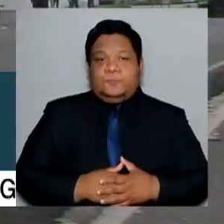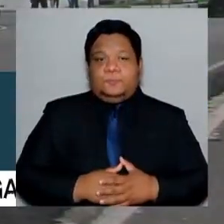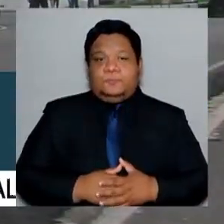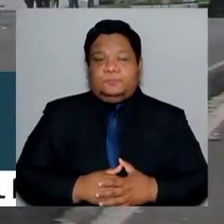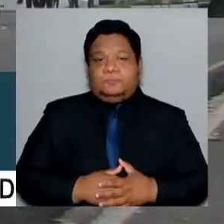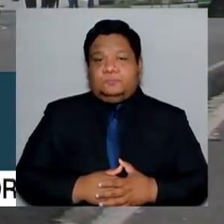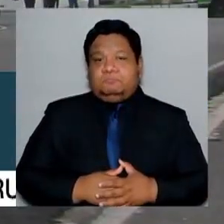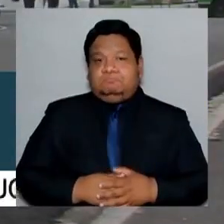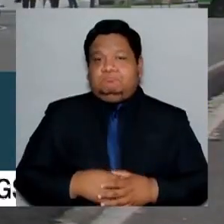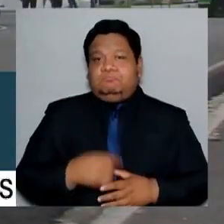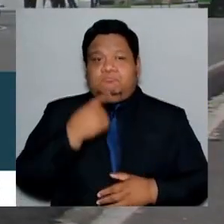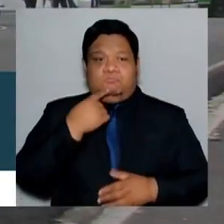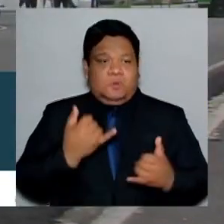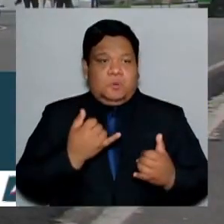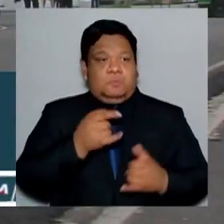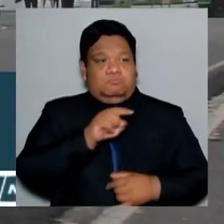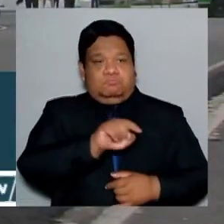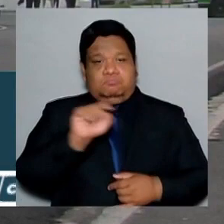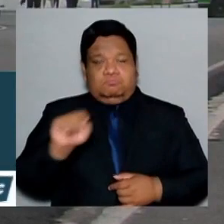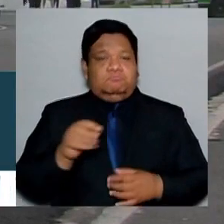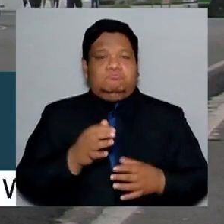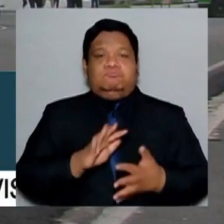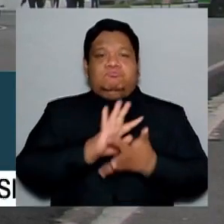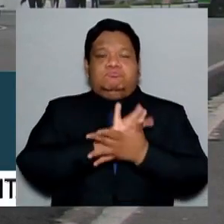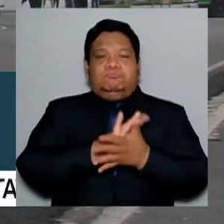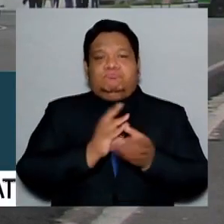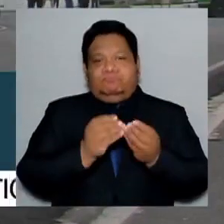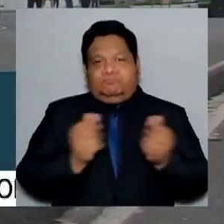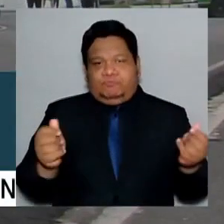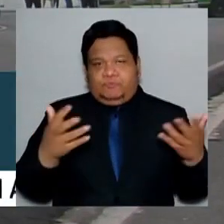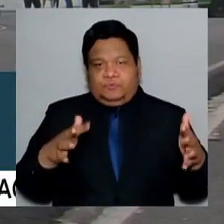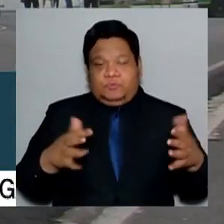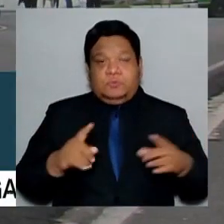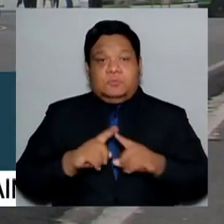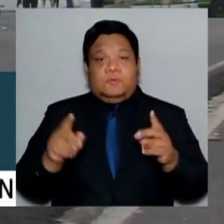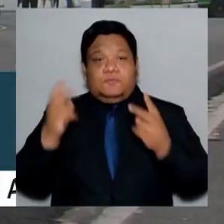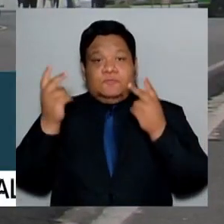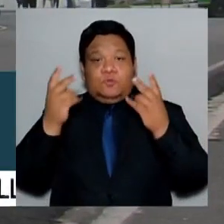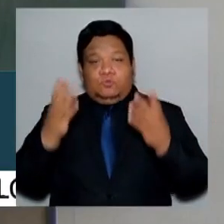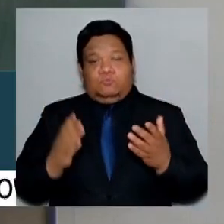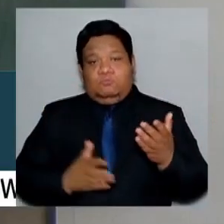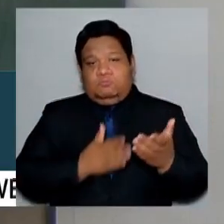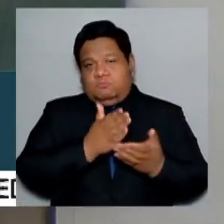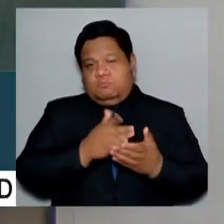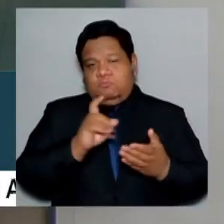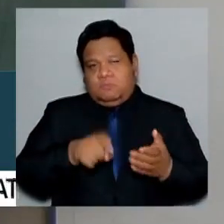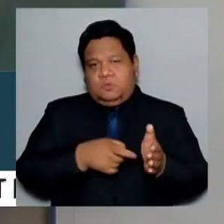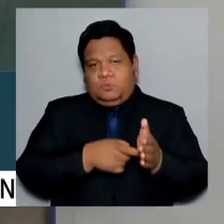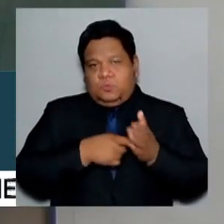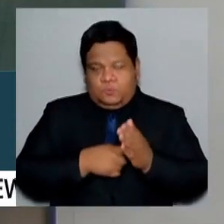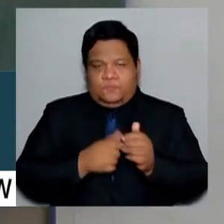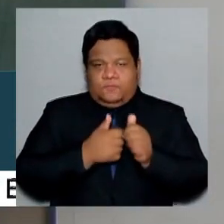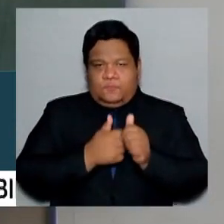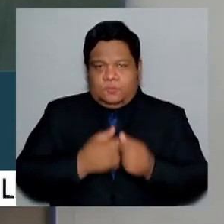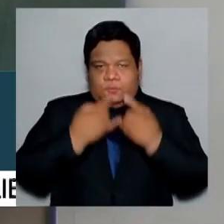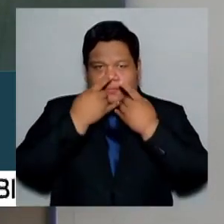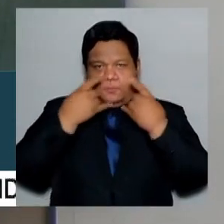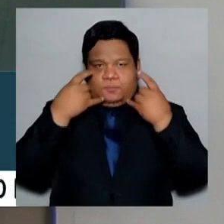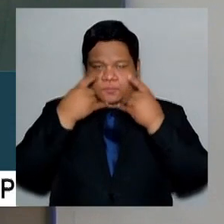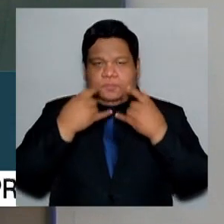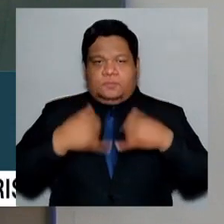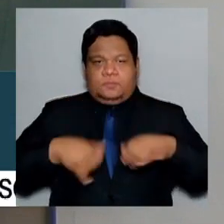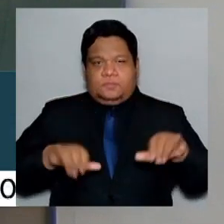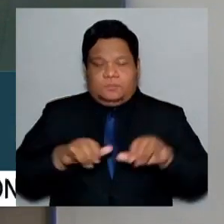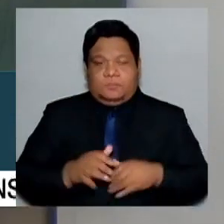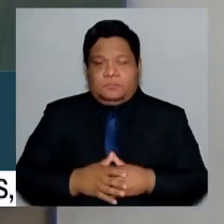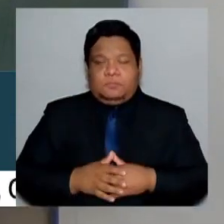are now free from COVID, but visitors will still be required to observe minimum health protocols. The Bureau of